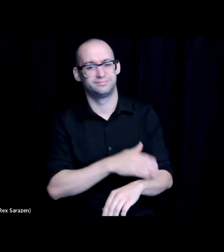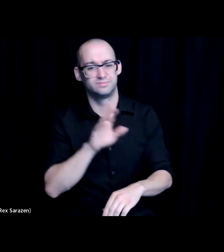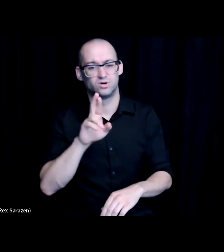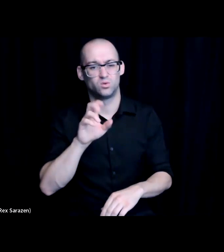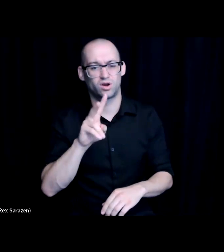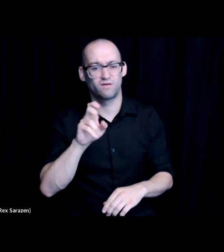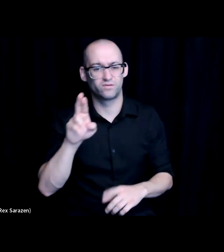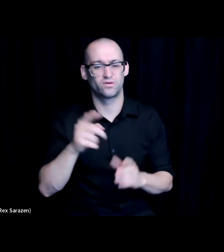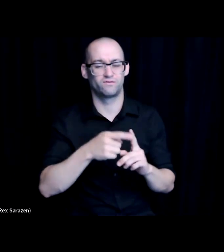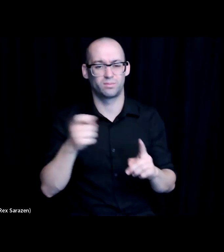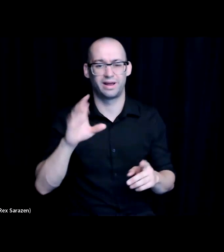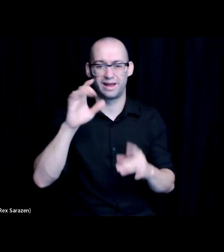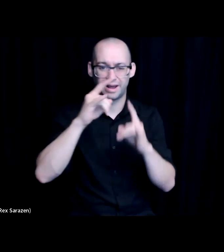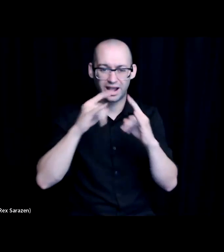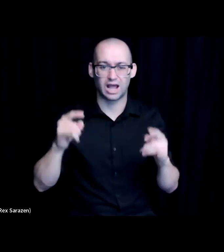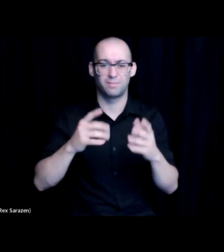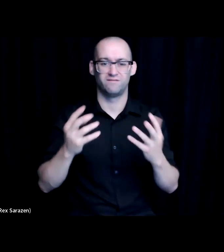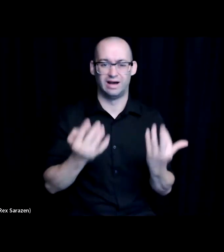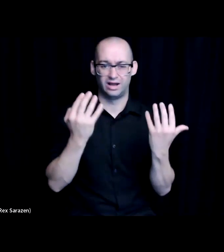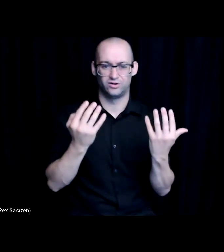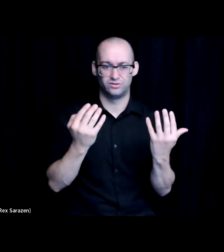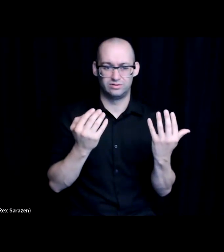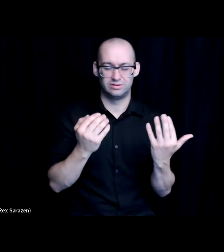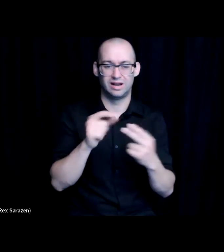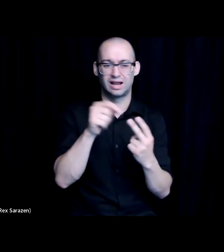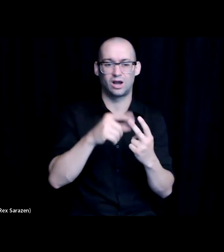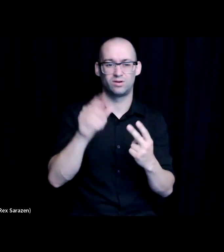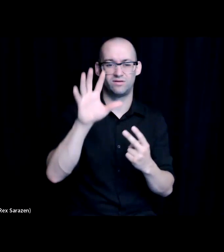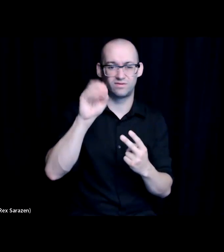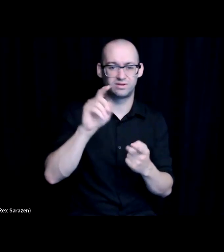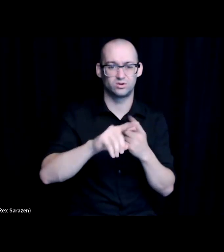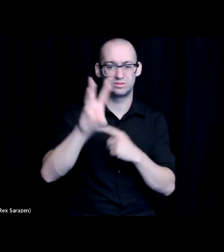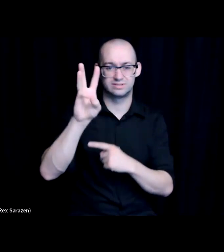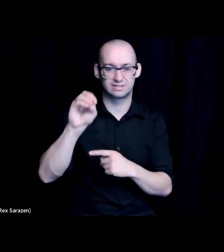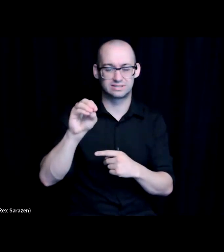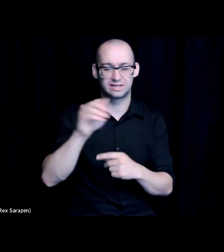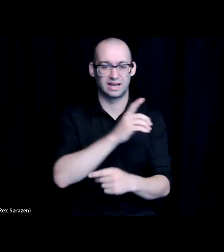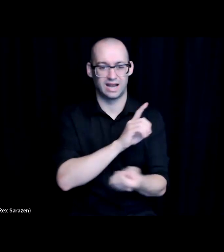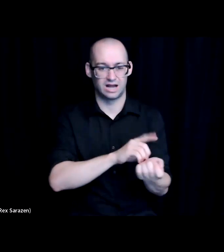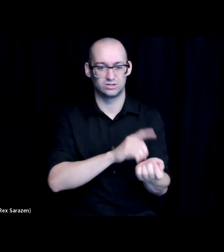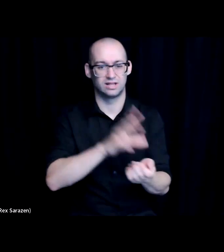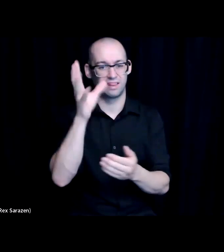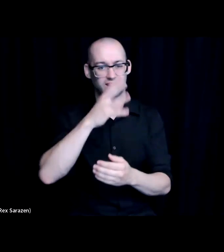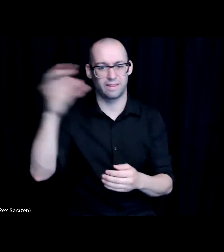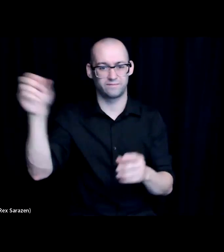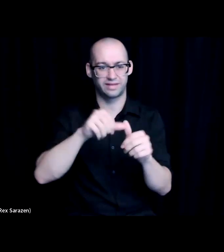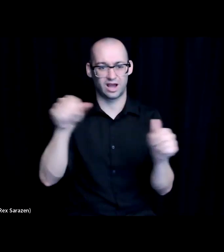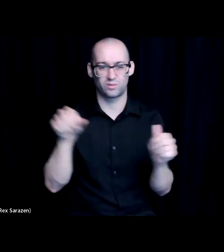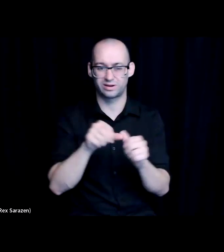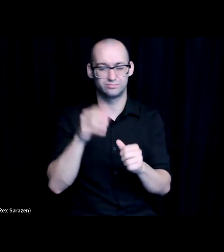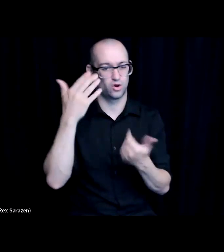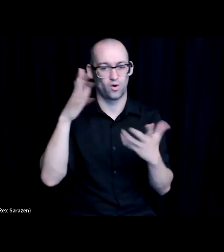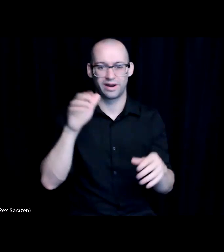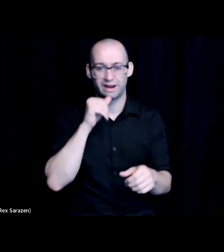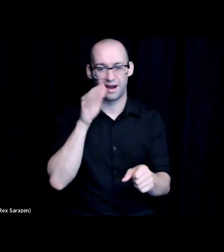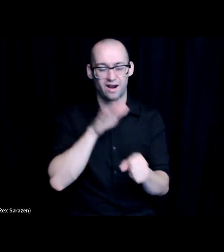Fire. And we counted that 50 to 60 physicians had left the area because of the fire in an already chronic access to